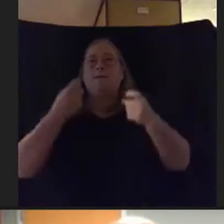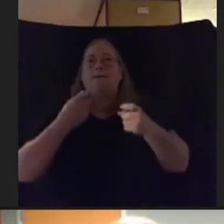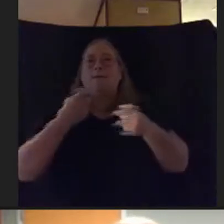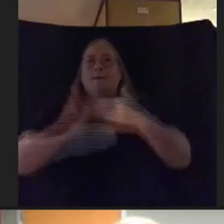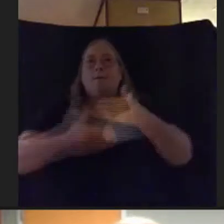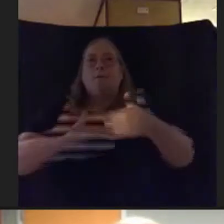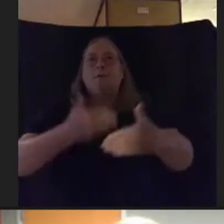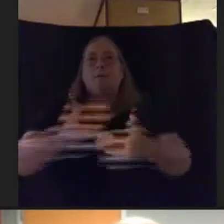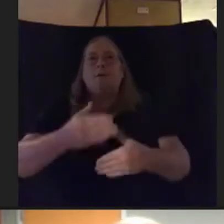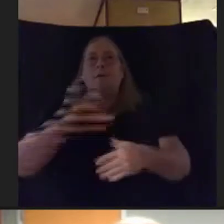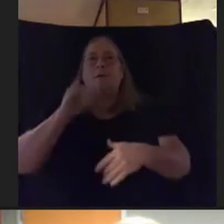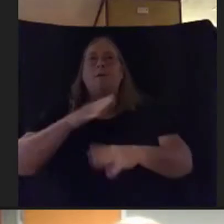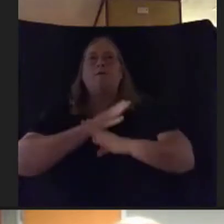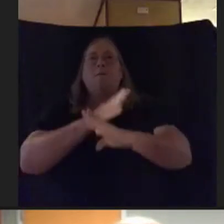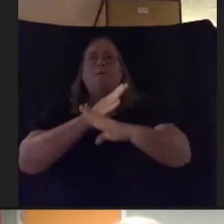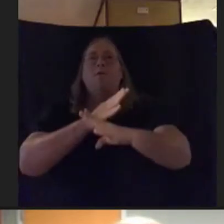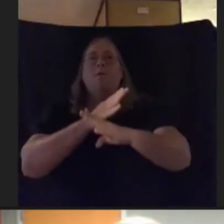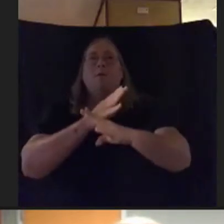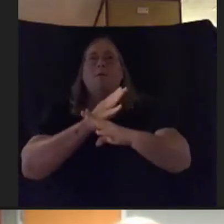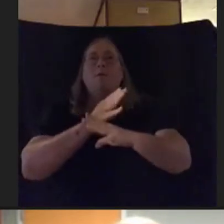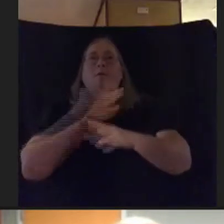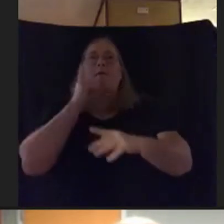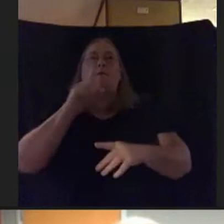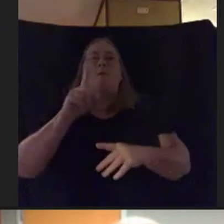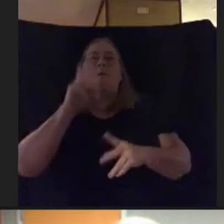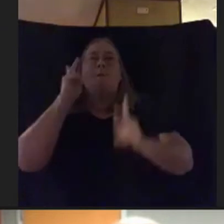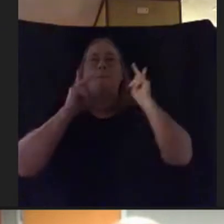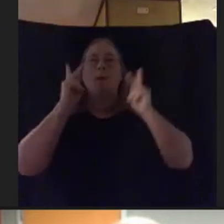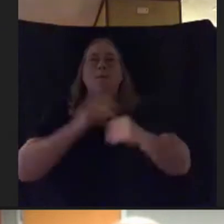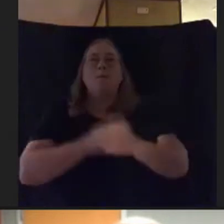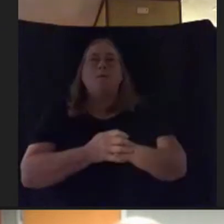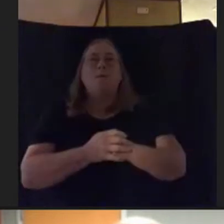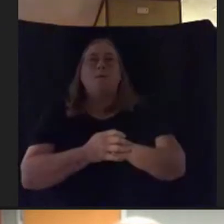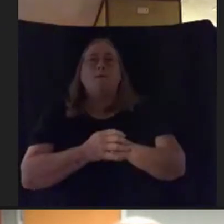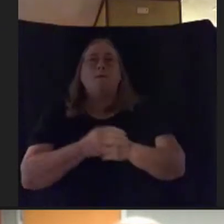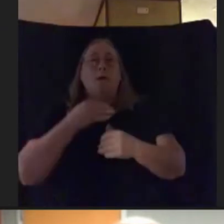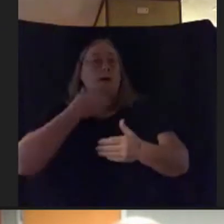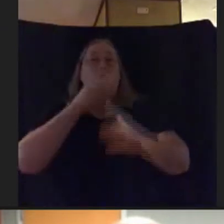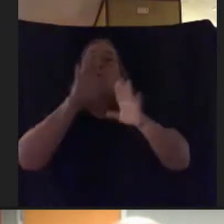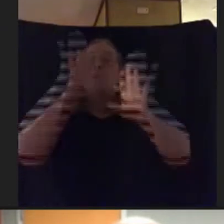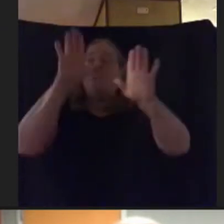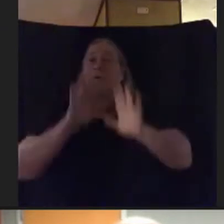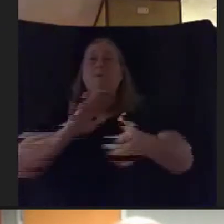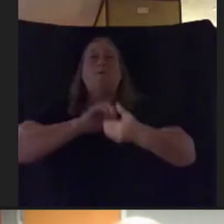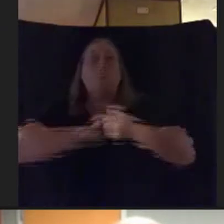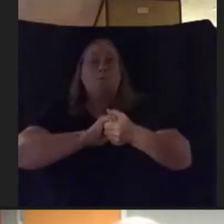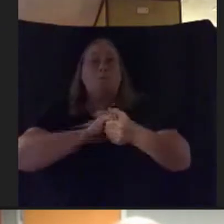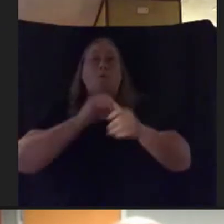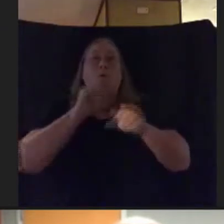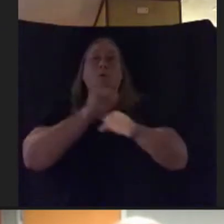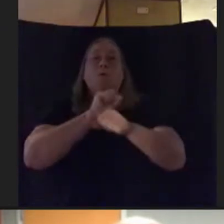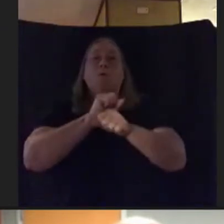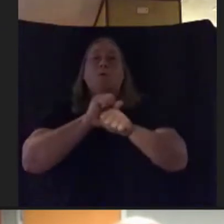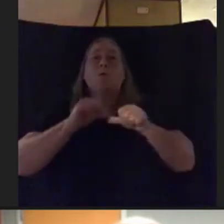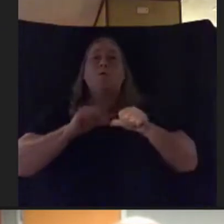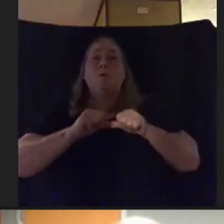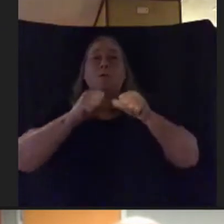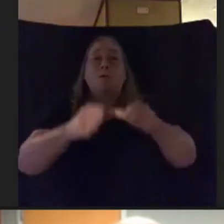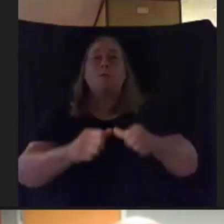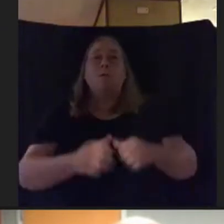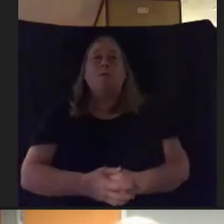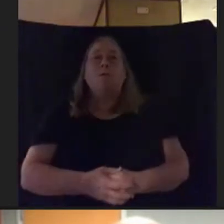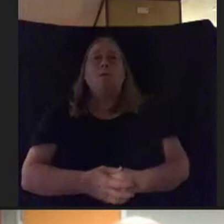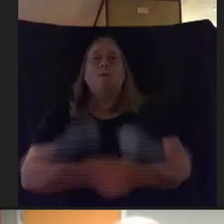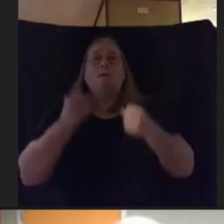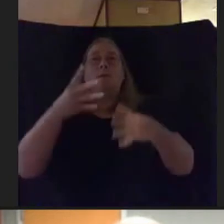maximally protect our populations. We do have some great partners out there and we continue to work with them. Many of them